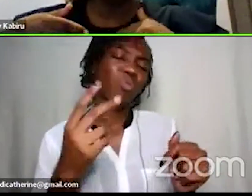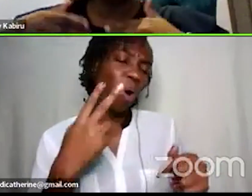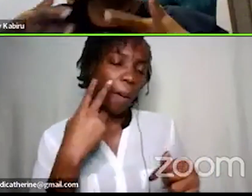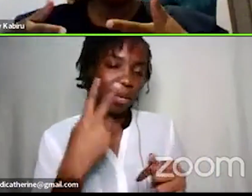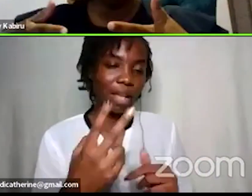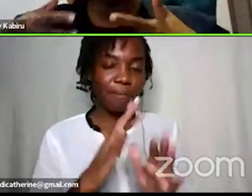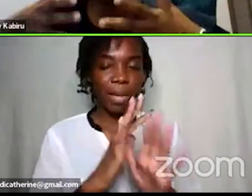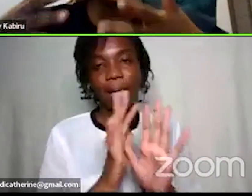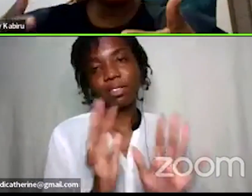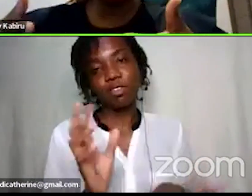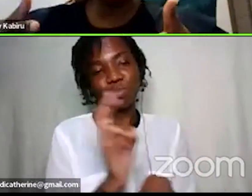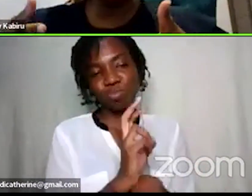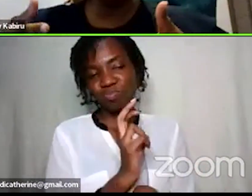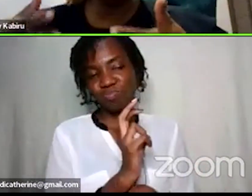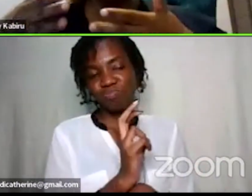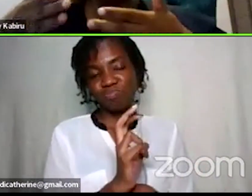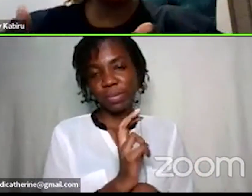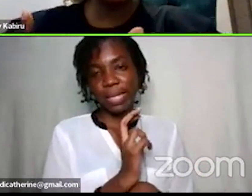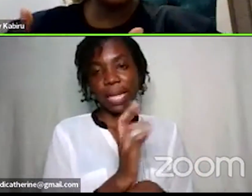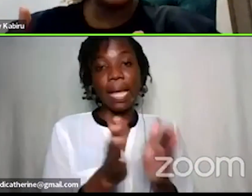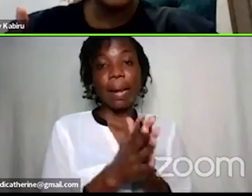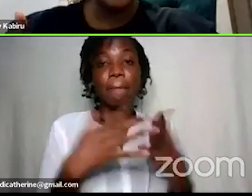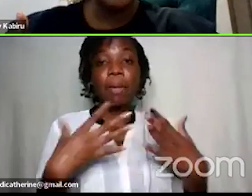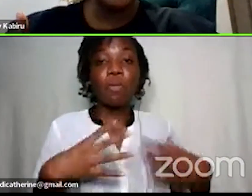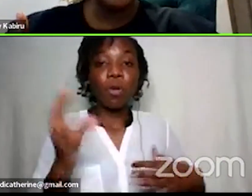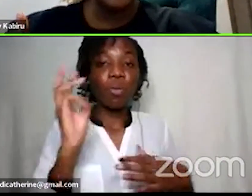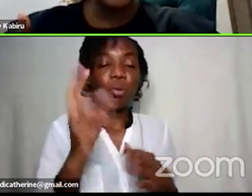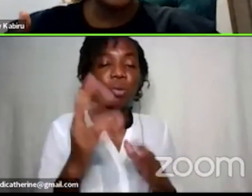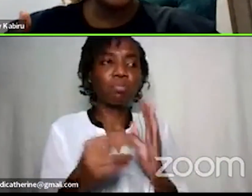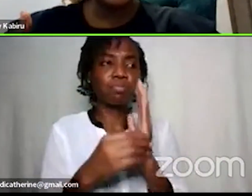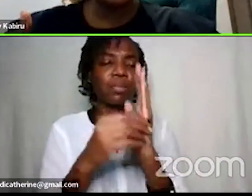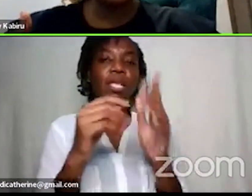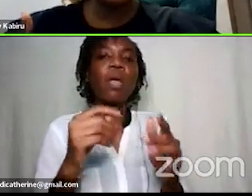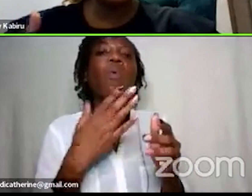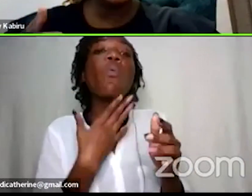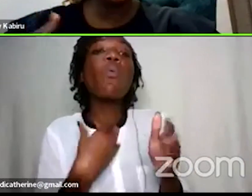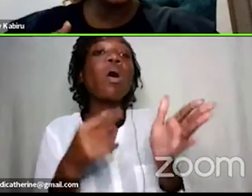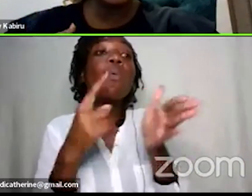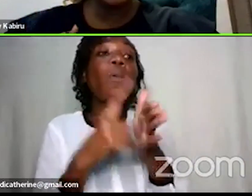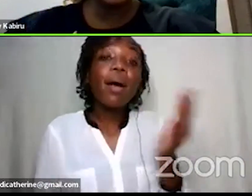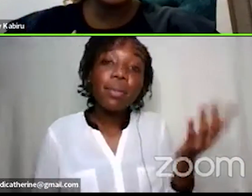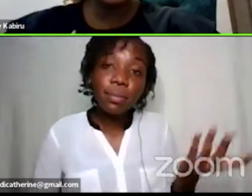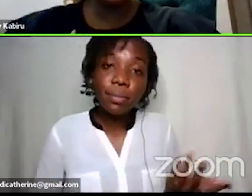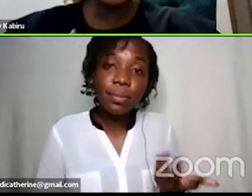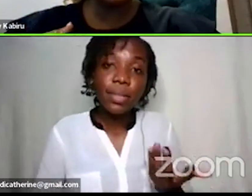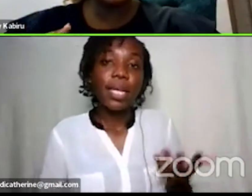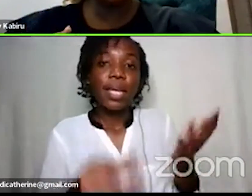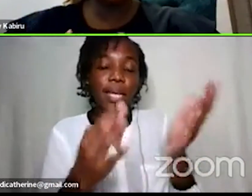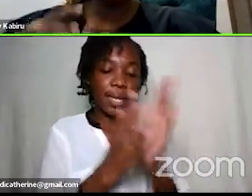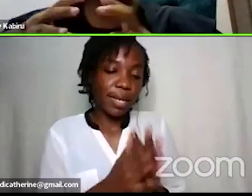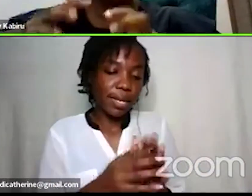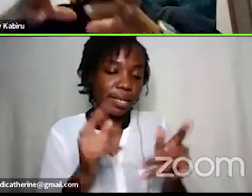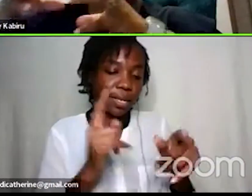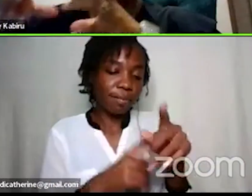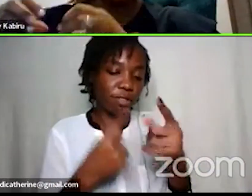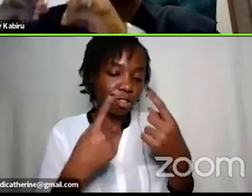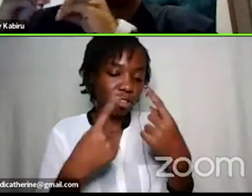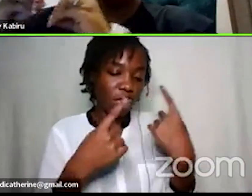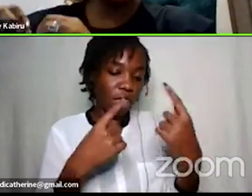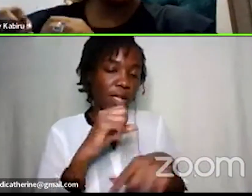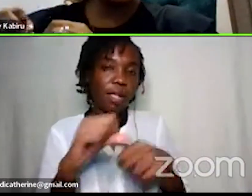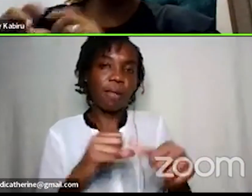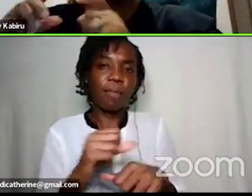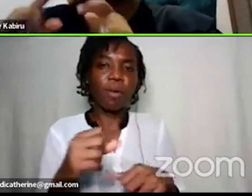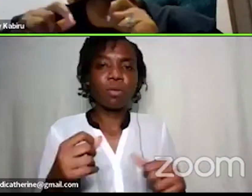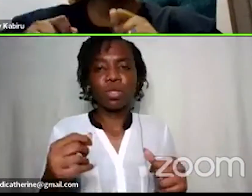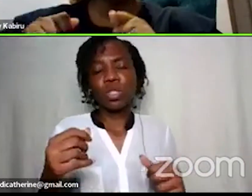and people will direct you to what they want. Yeah. When I talked about grief, I said when someone is